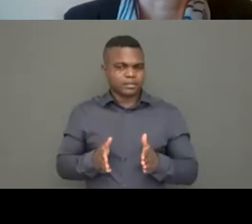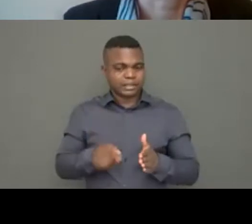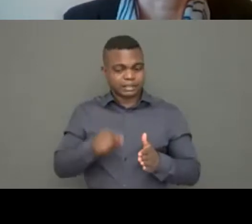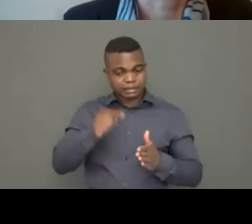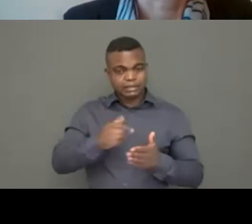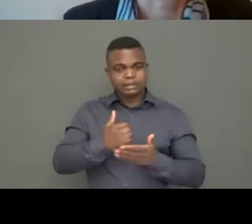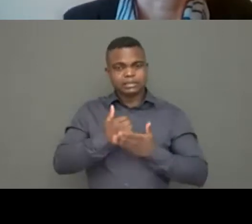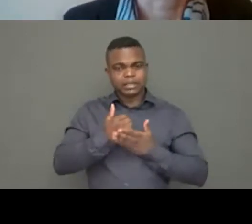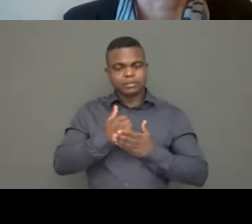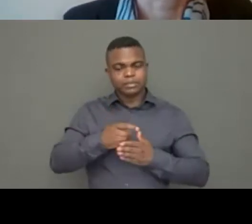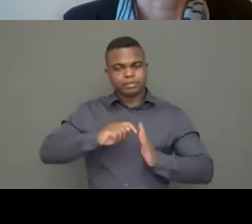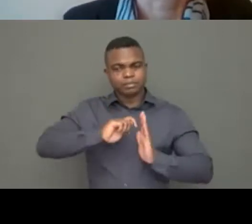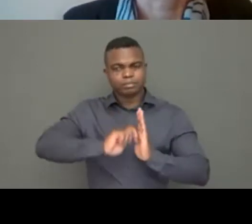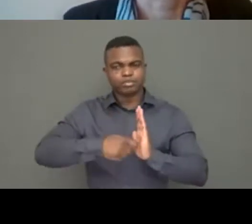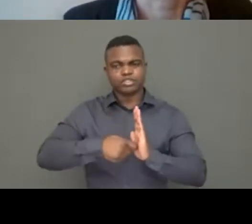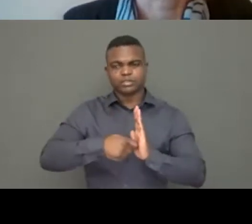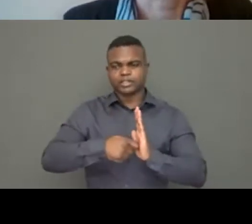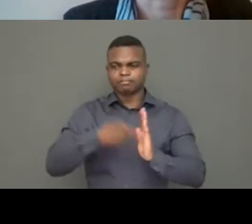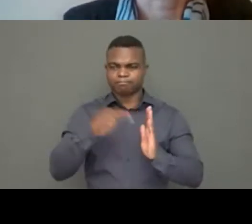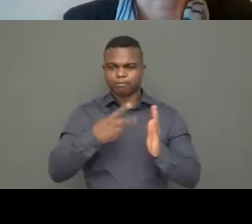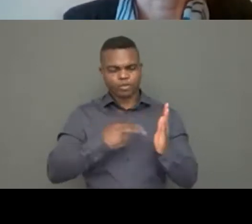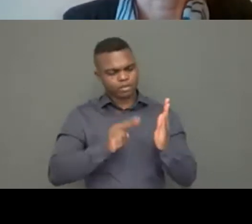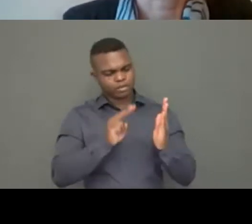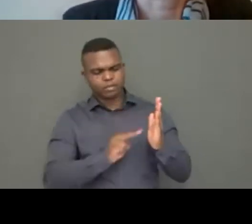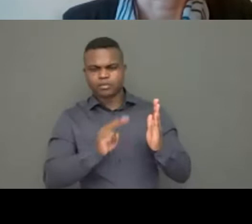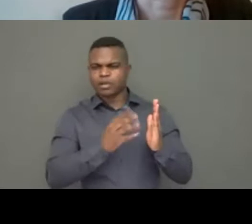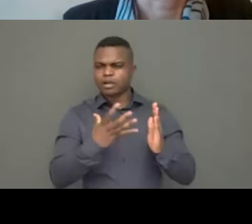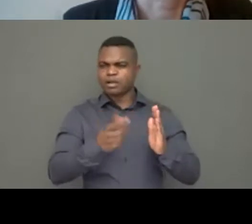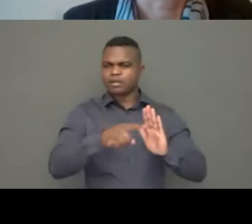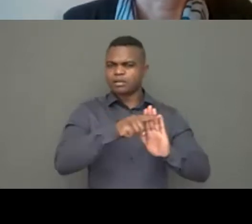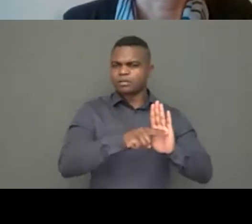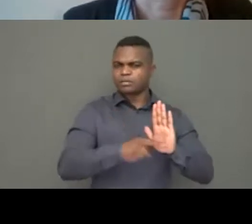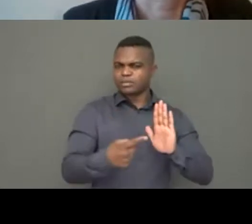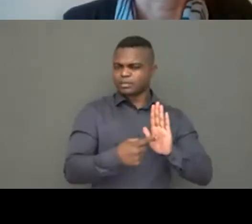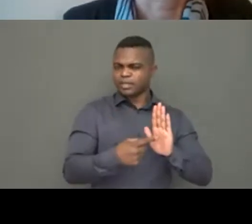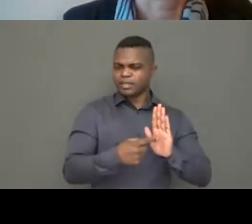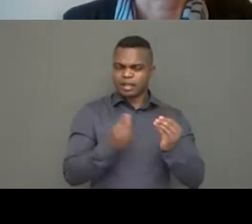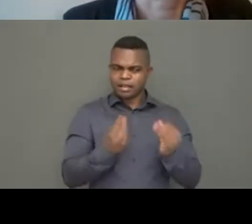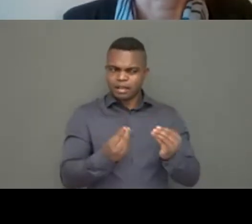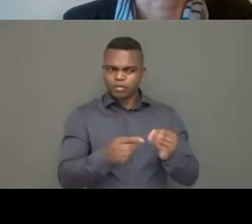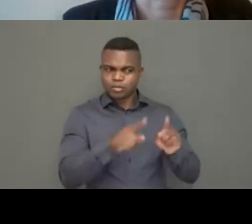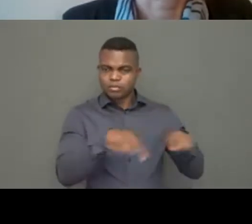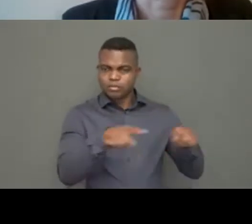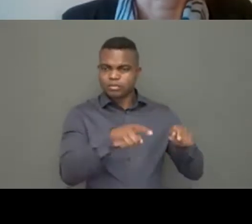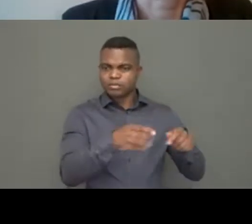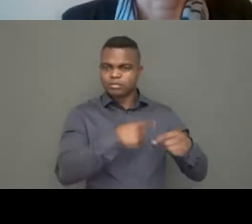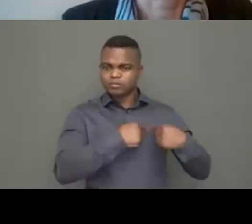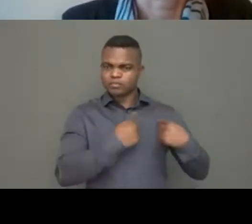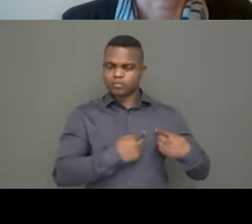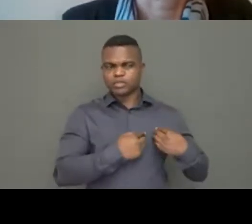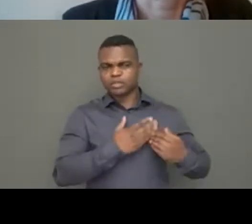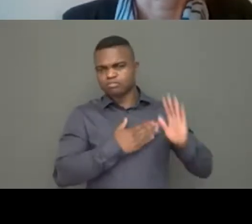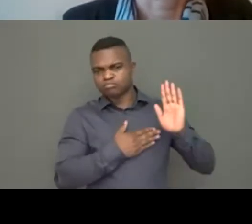the managing of volunteers, so from the selection to the security and